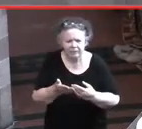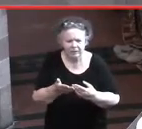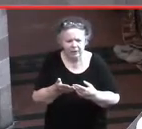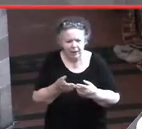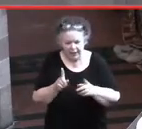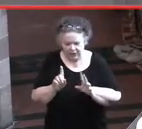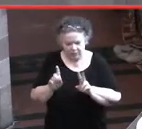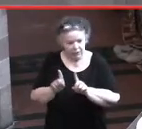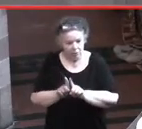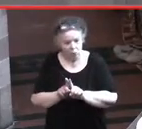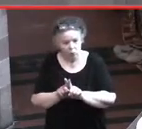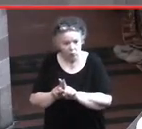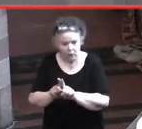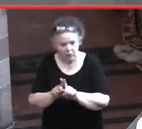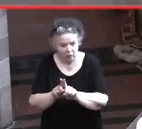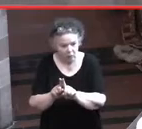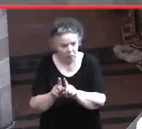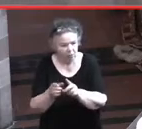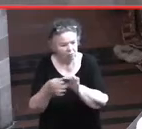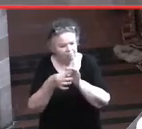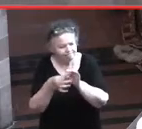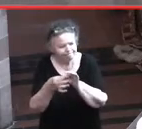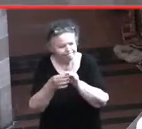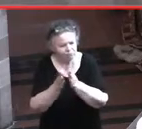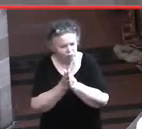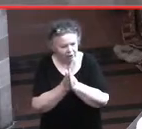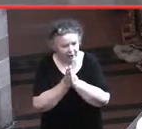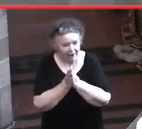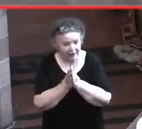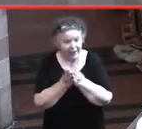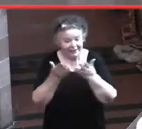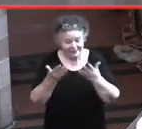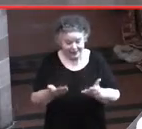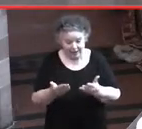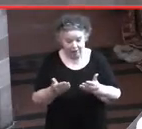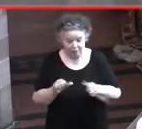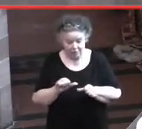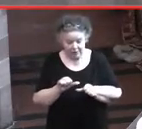be alongside you in prayer as you take this next step.